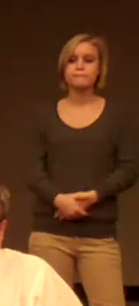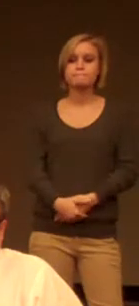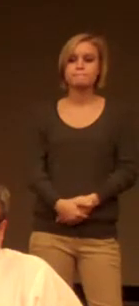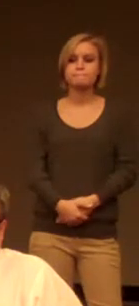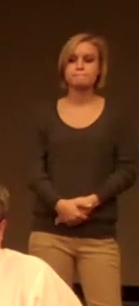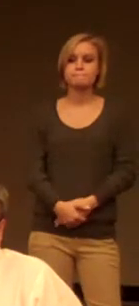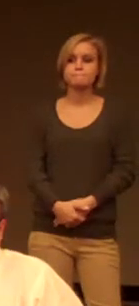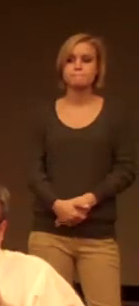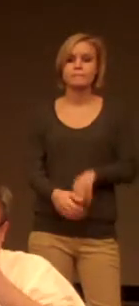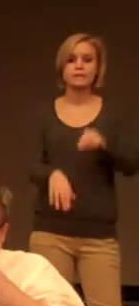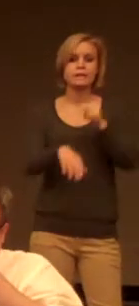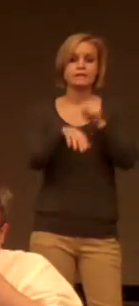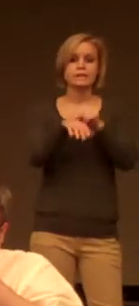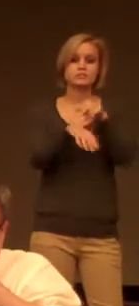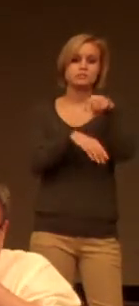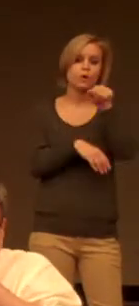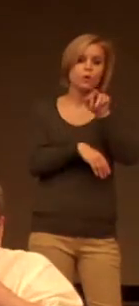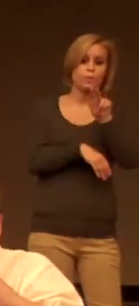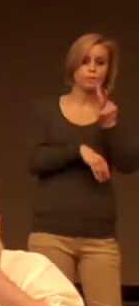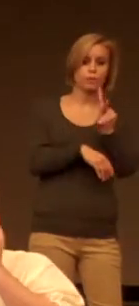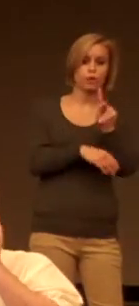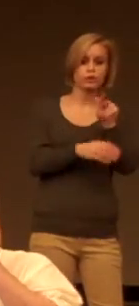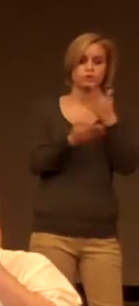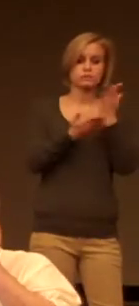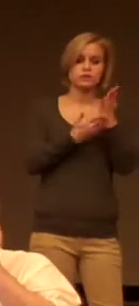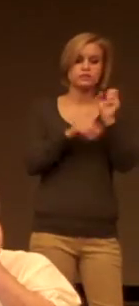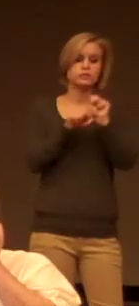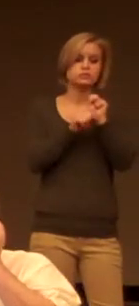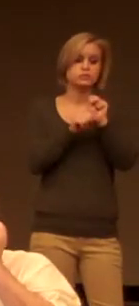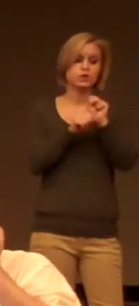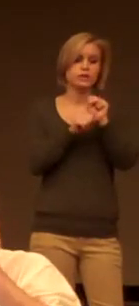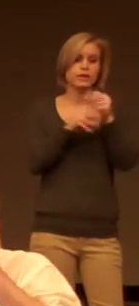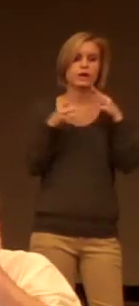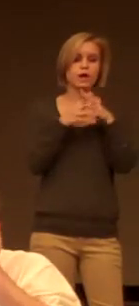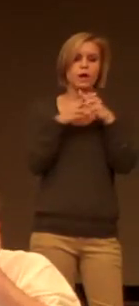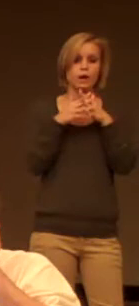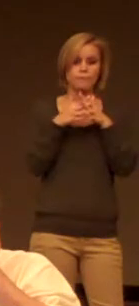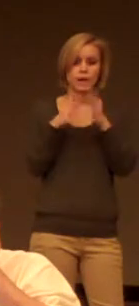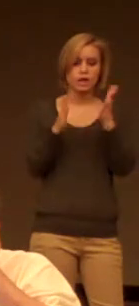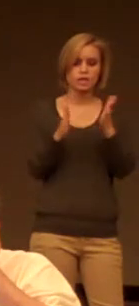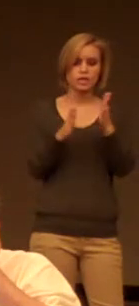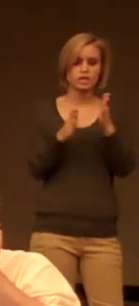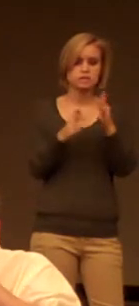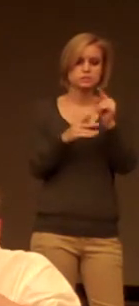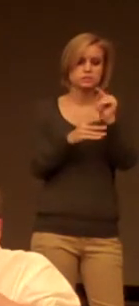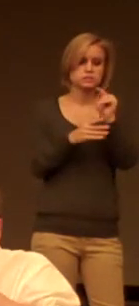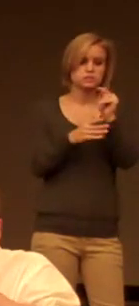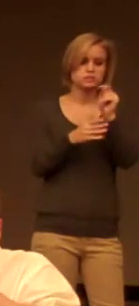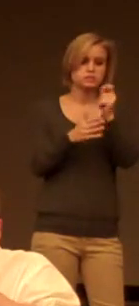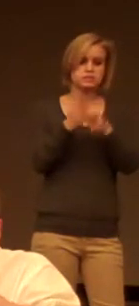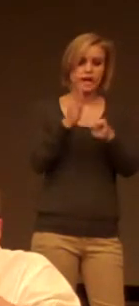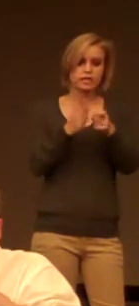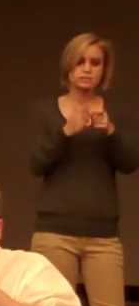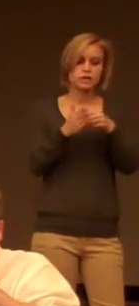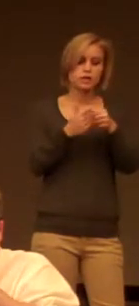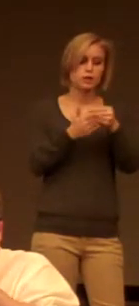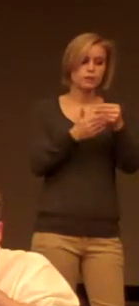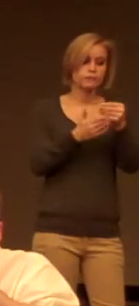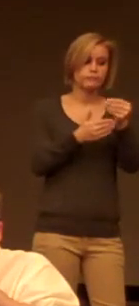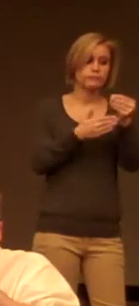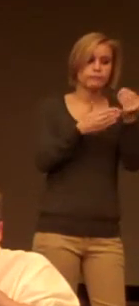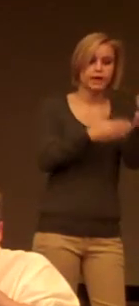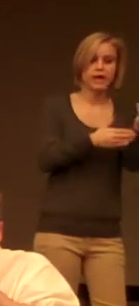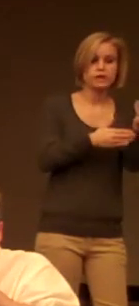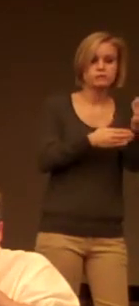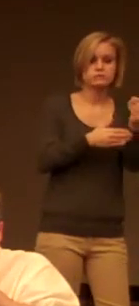National Park Service. National Park Service. So the American taxpayer paid for this in Wheeling. Just in